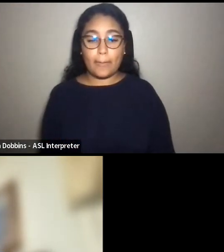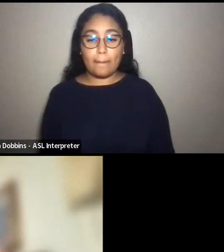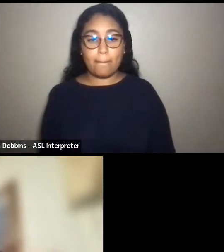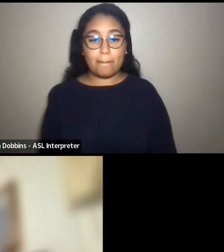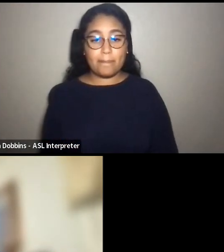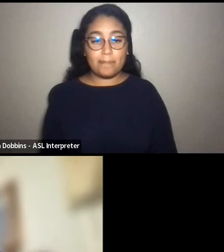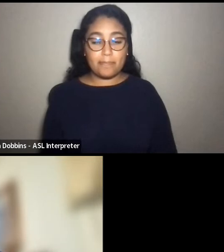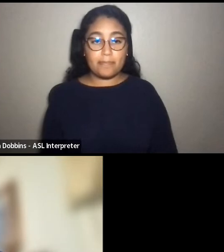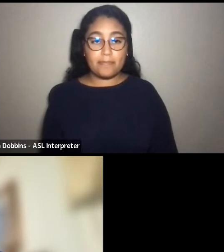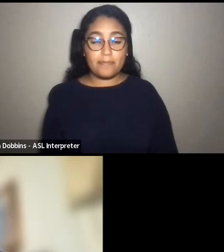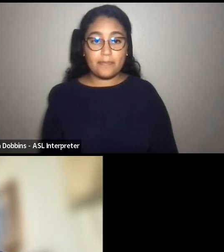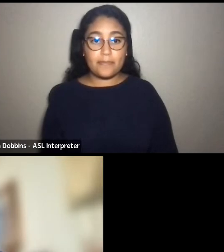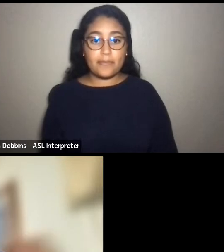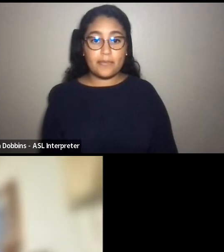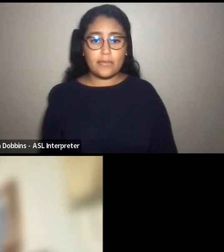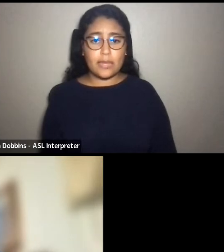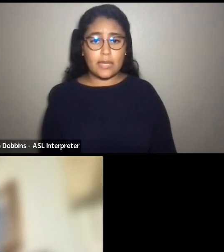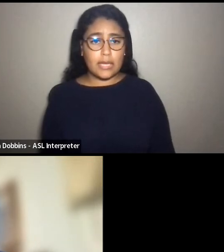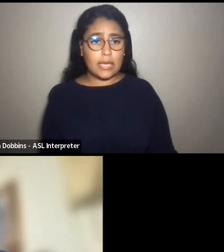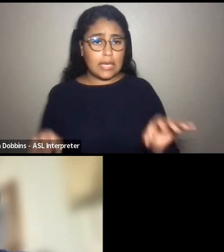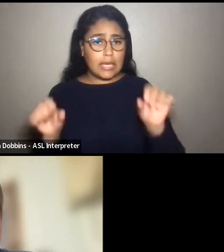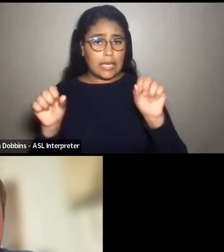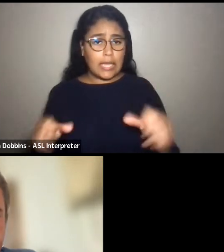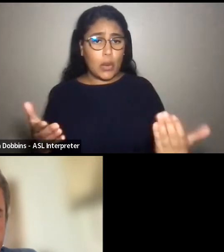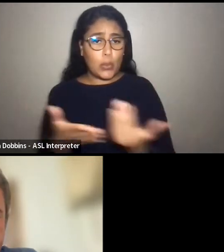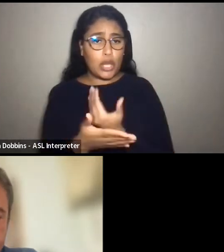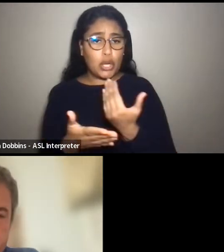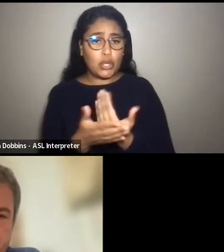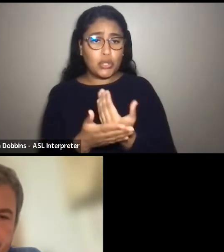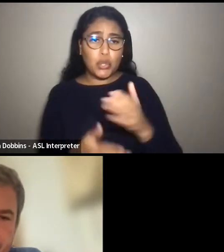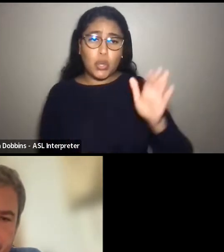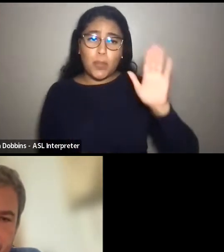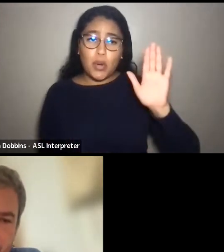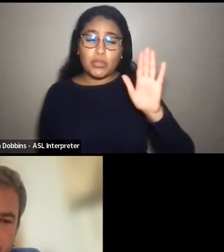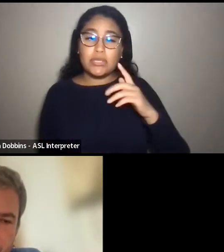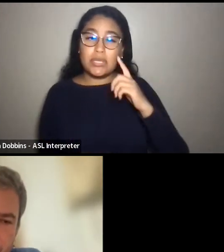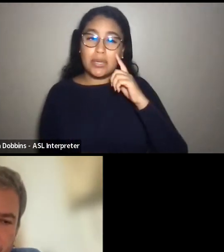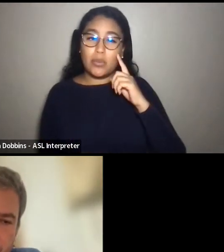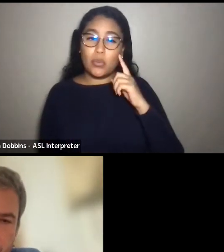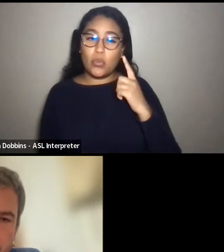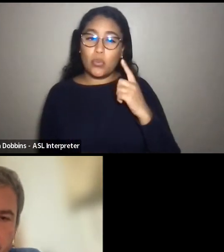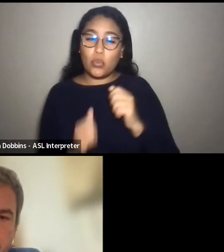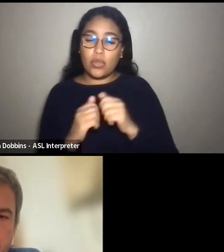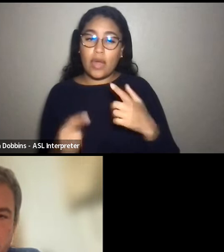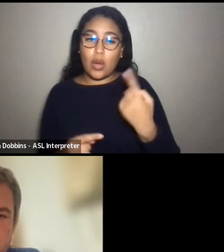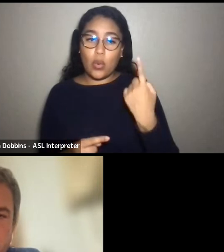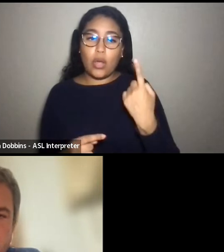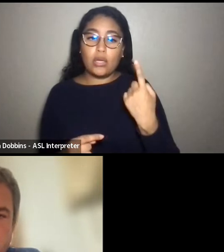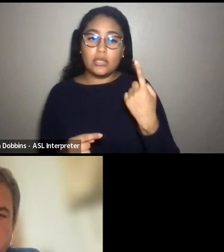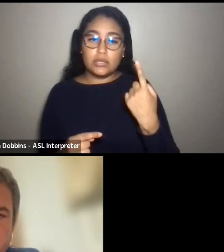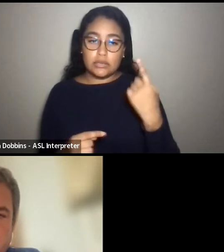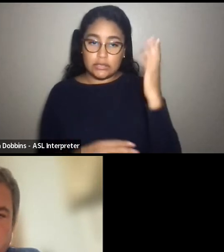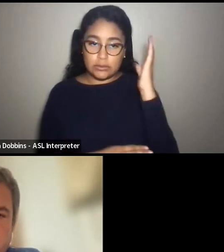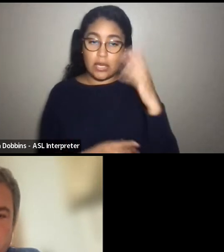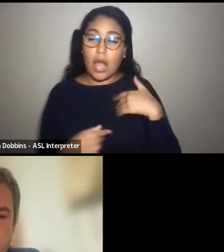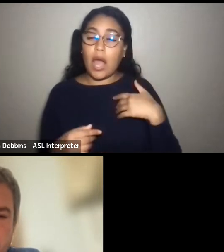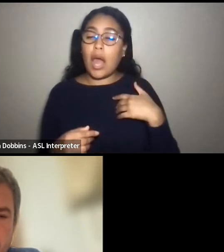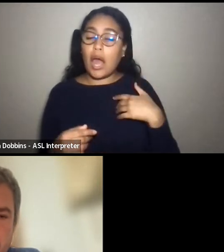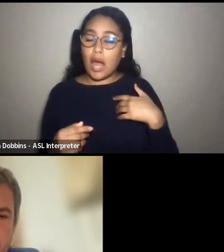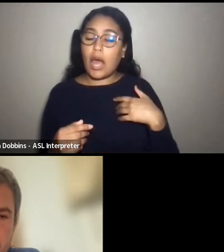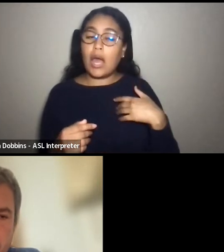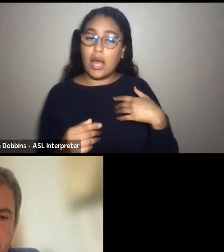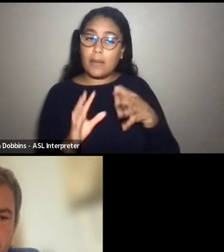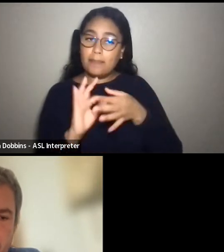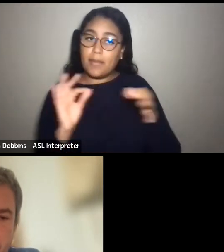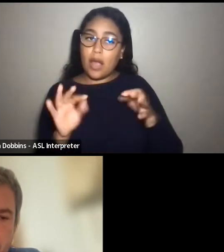I think can we do a new motion? I'm going to say with the exception of this one speaker. Okay, I move to open up